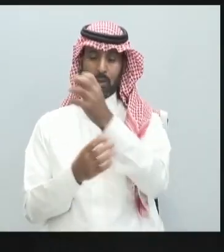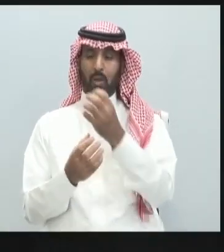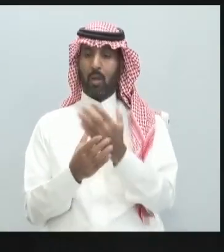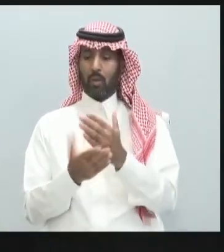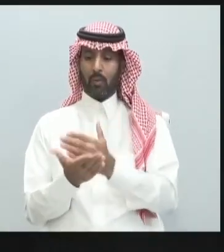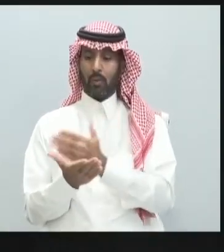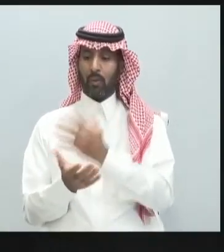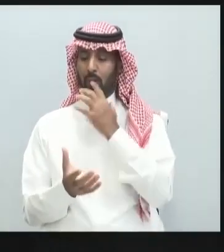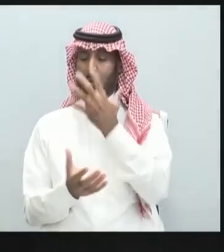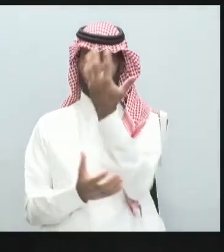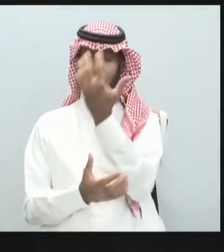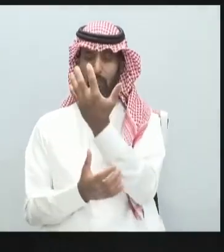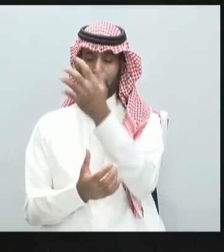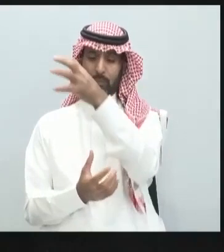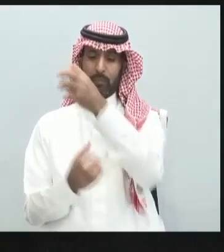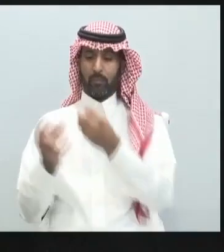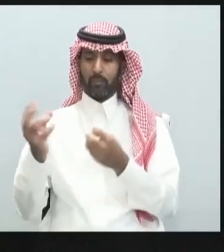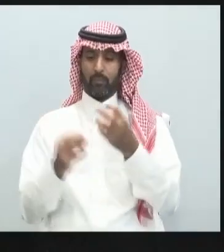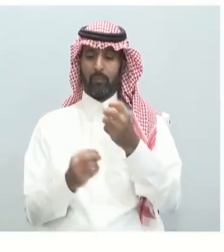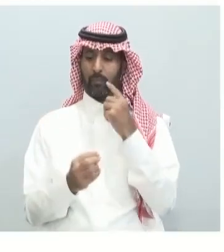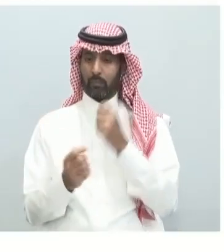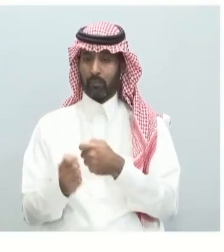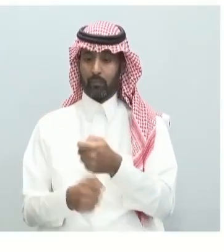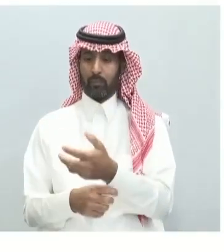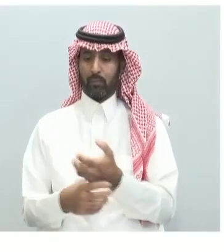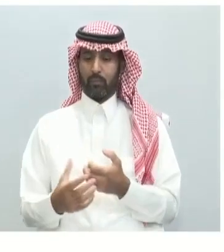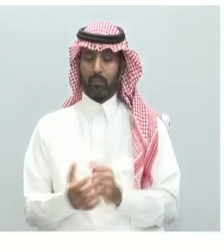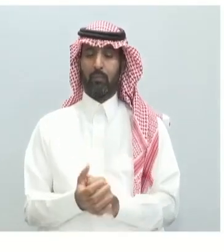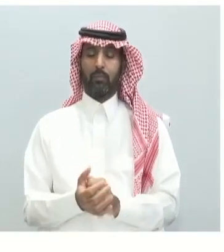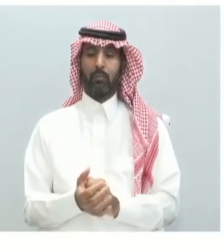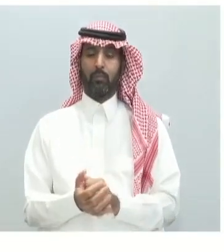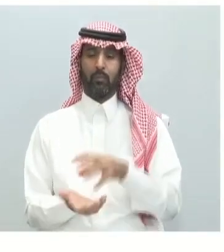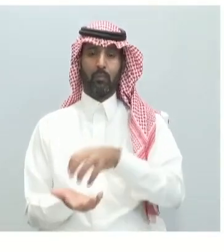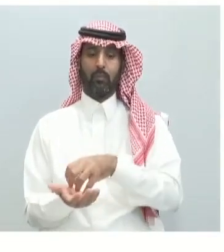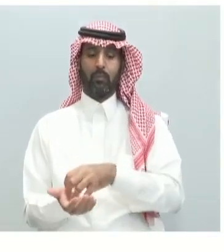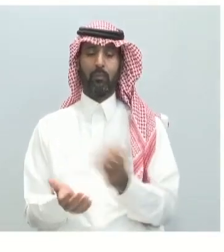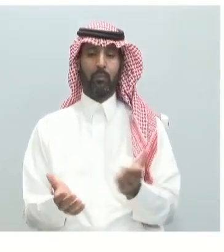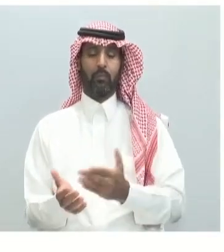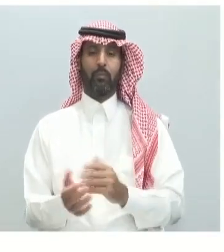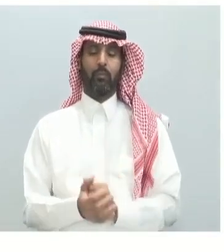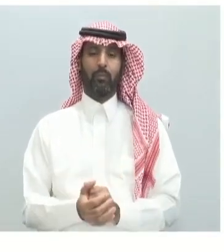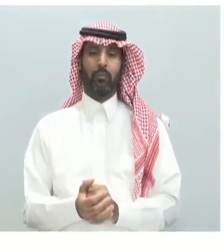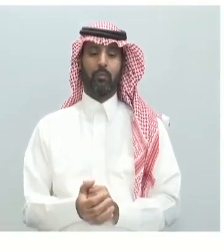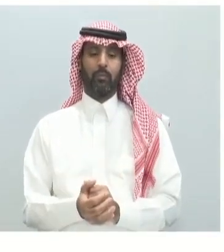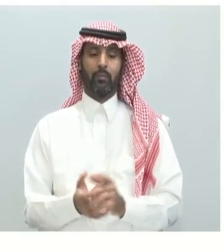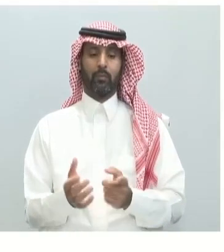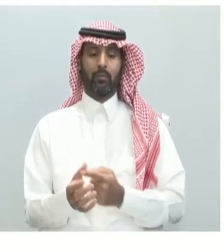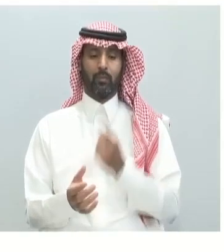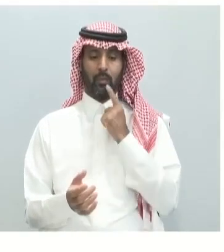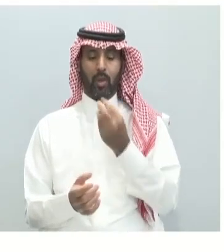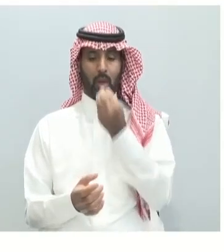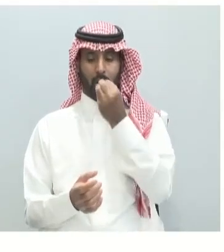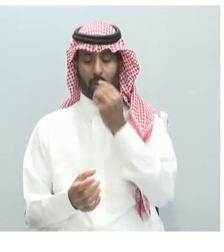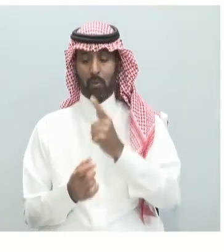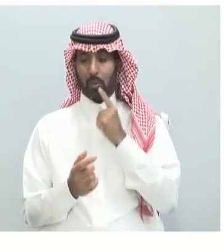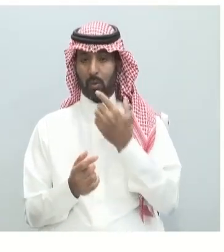in your area, locally grown. So let's listen to this article. Eating organic